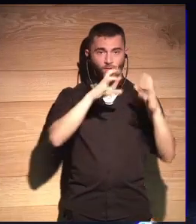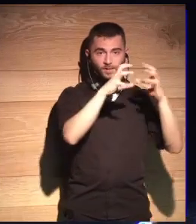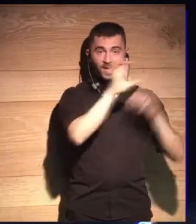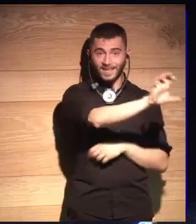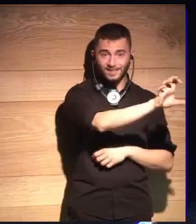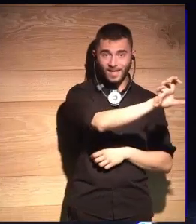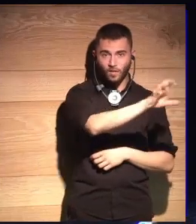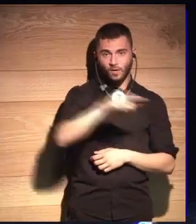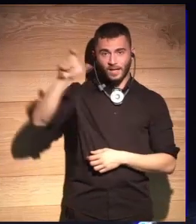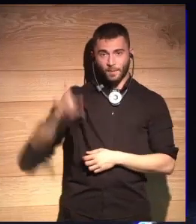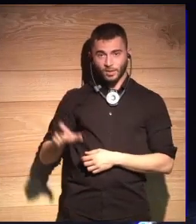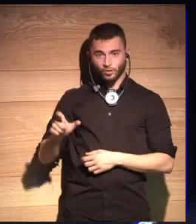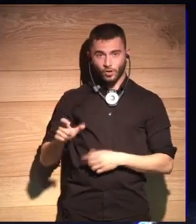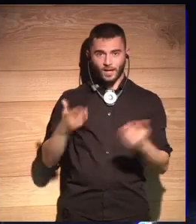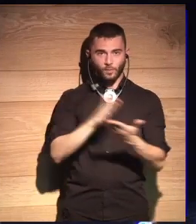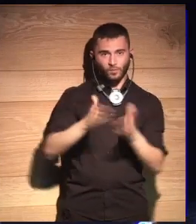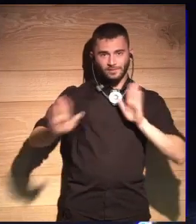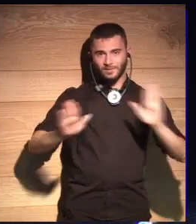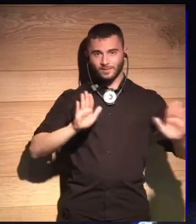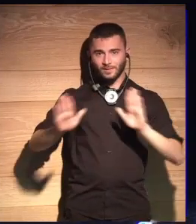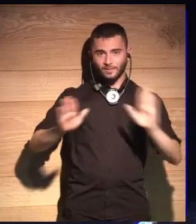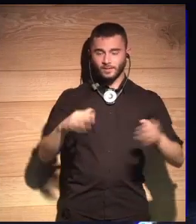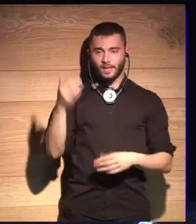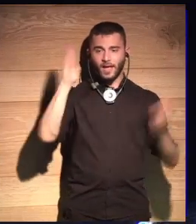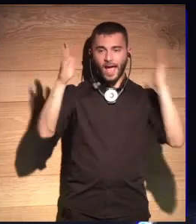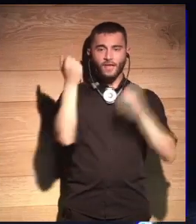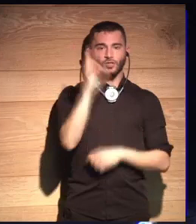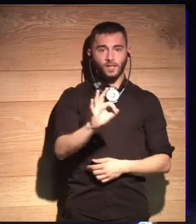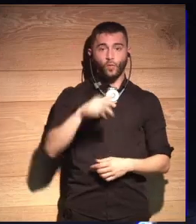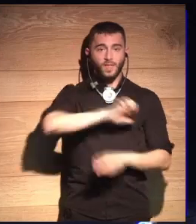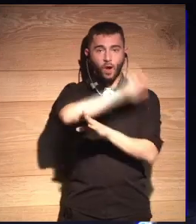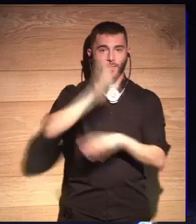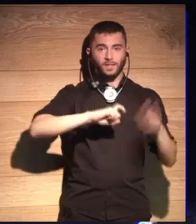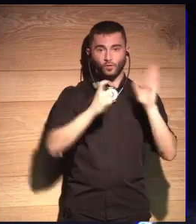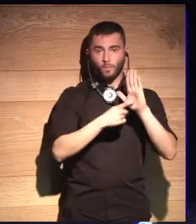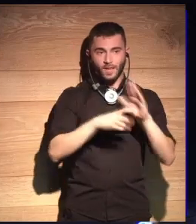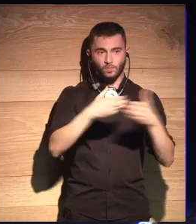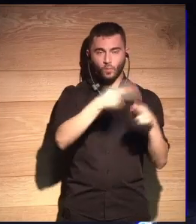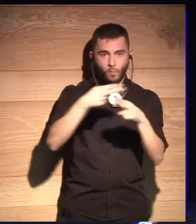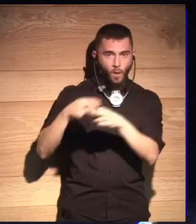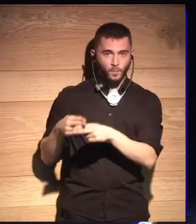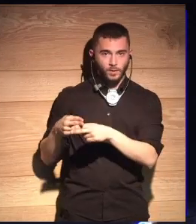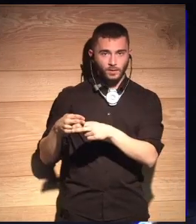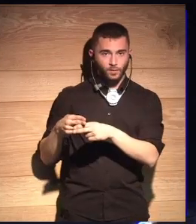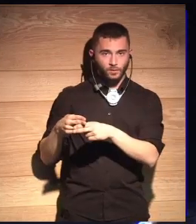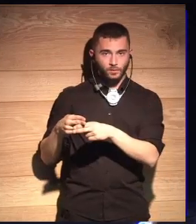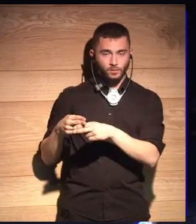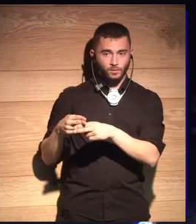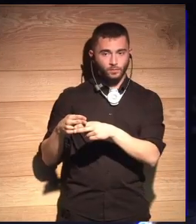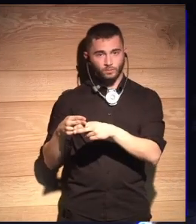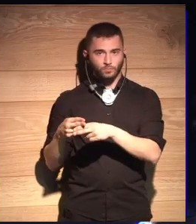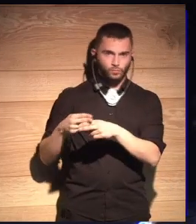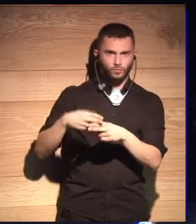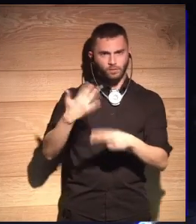go back to the 1950s, across Europe, I mean, parties had this mass membership that was sort of hollowed out